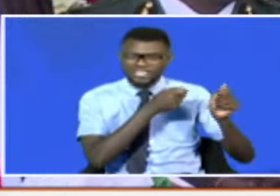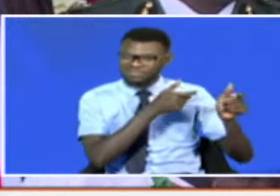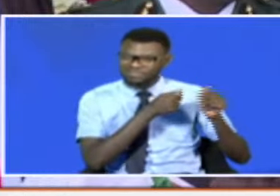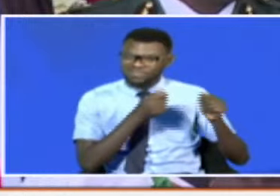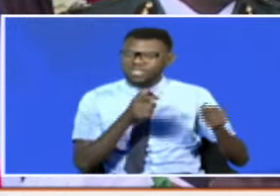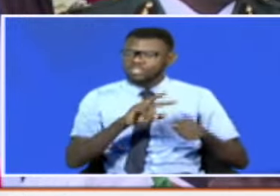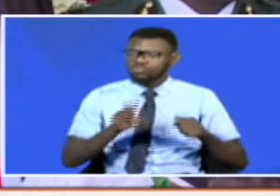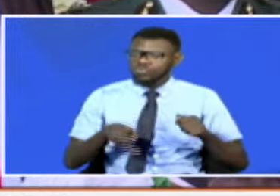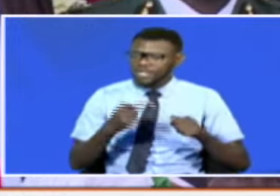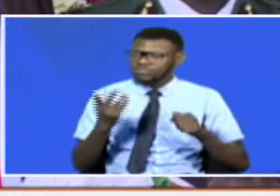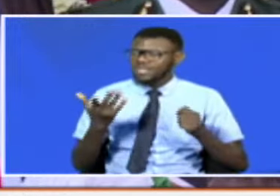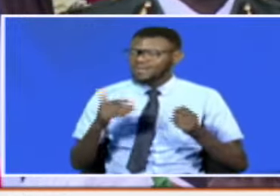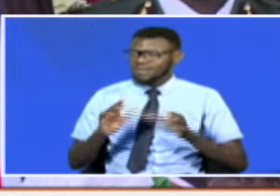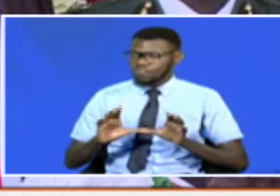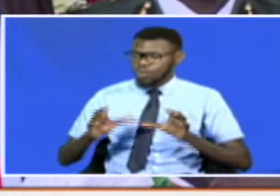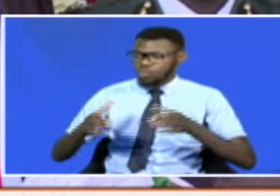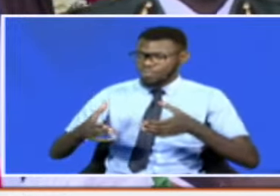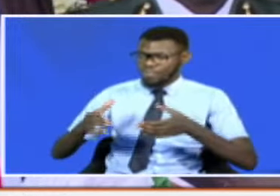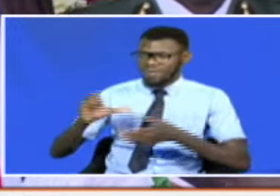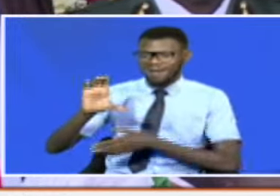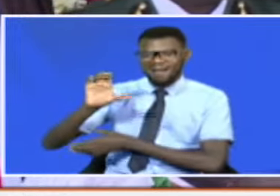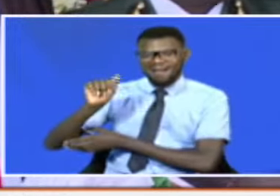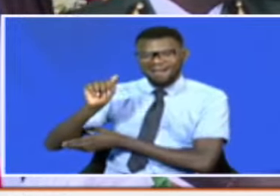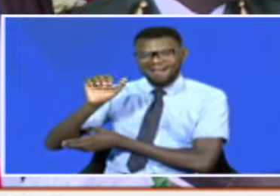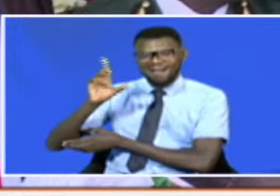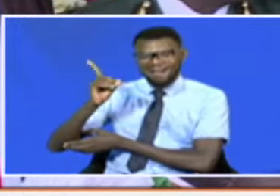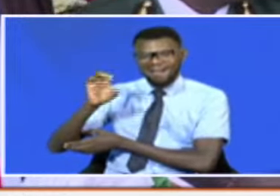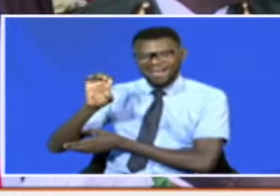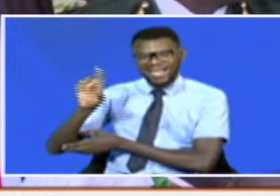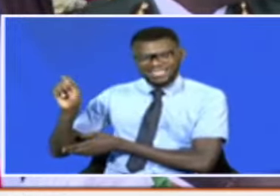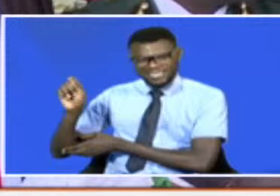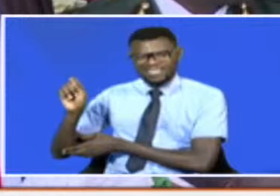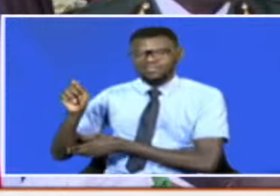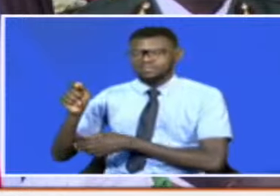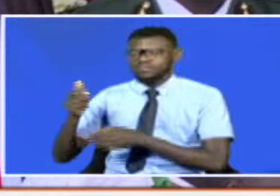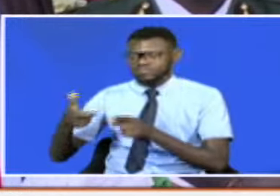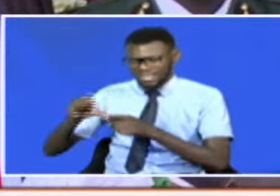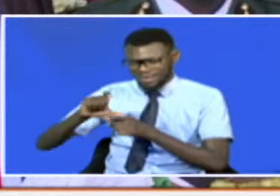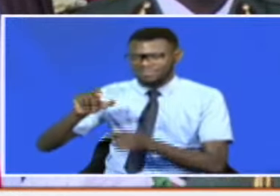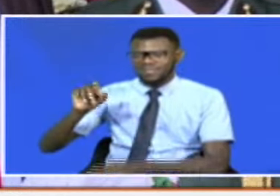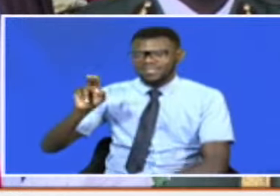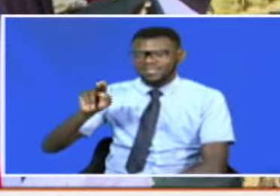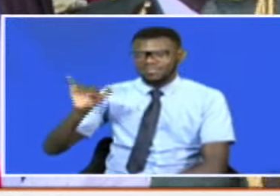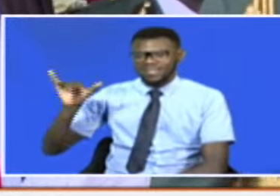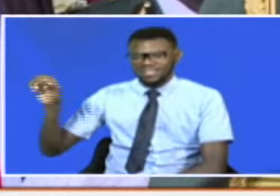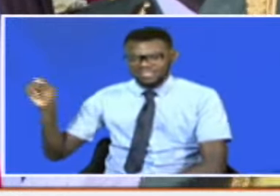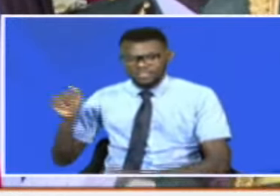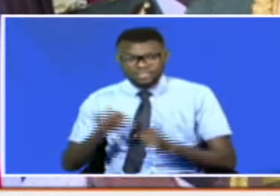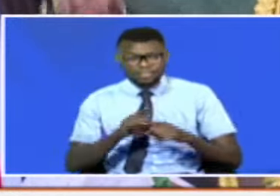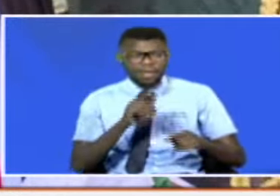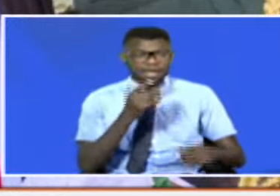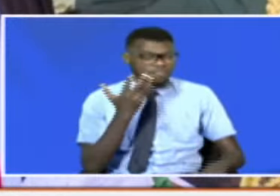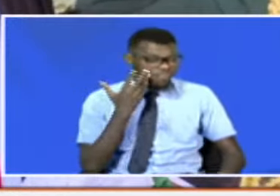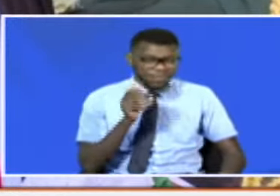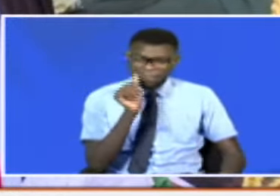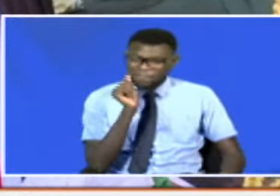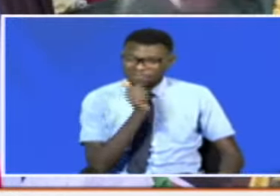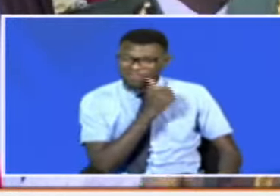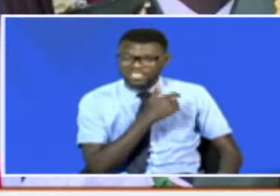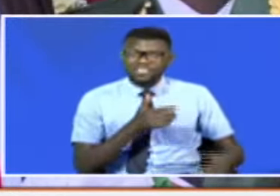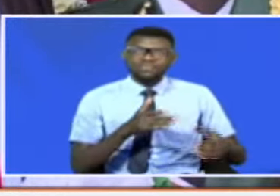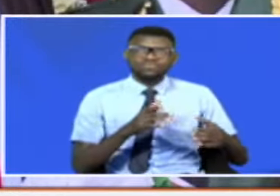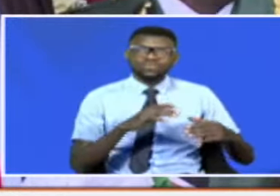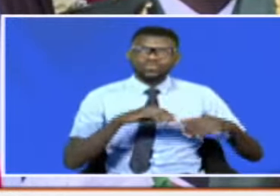cadet officers into the NYS and 500 private officers to